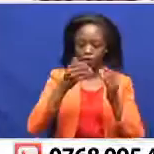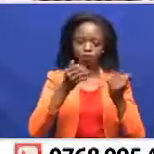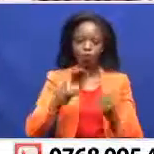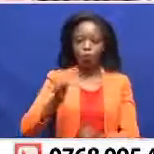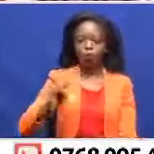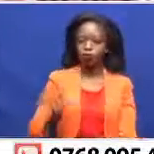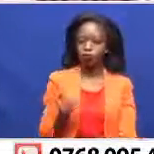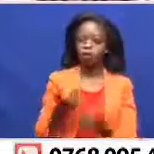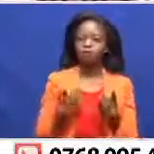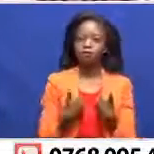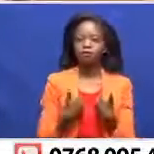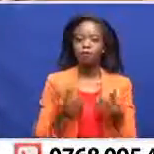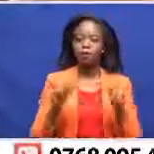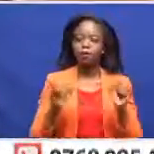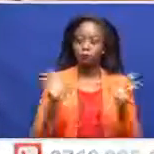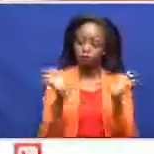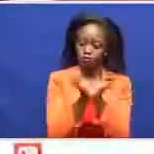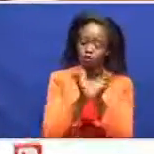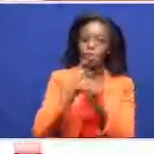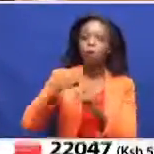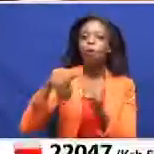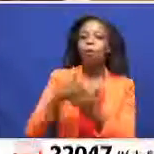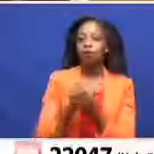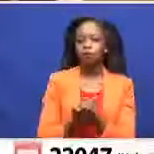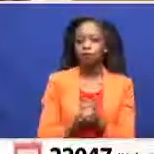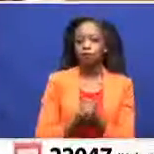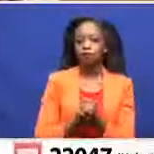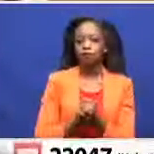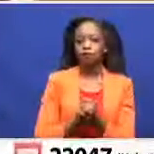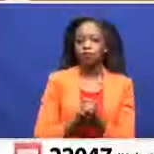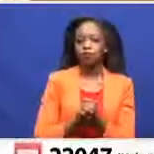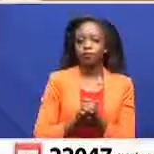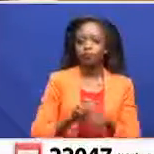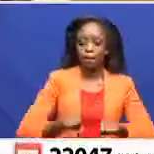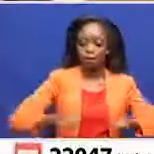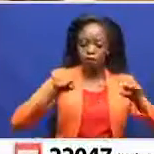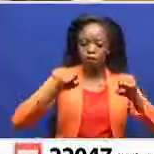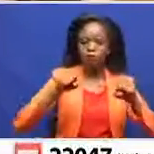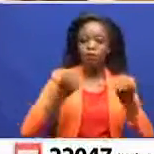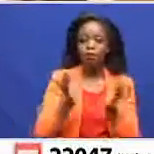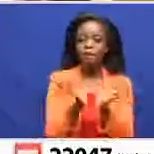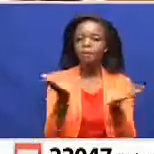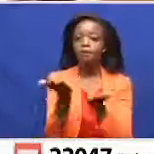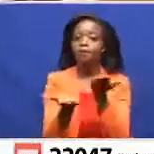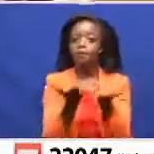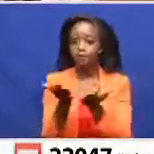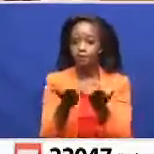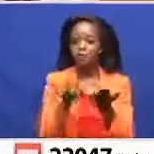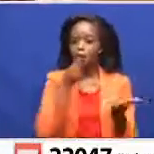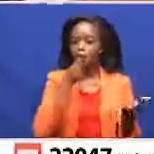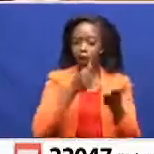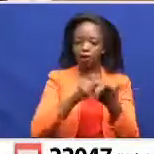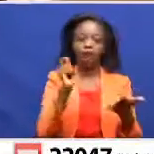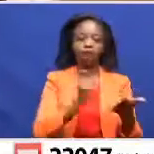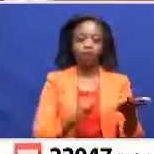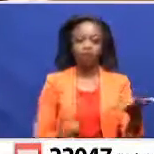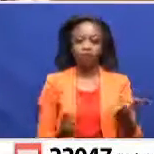provision, will arrest all of them." The head of the public service, Joseph Kinyua, ameandikwa barua jana,